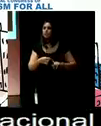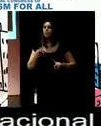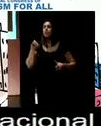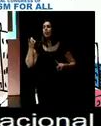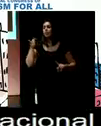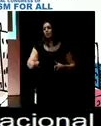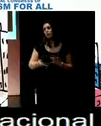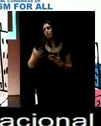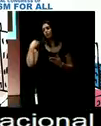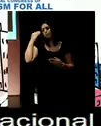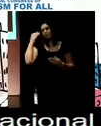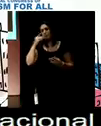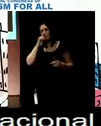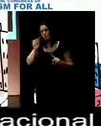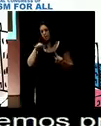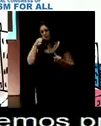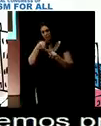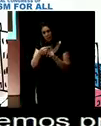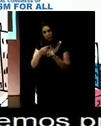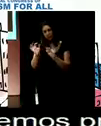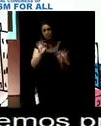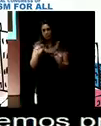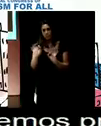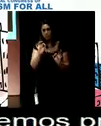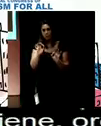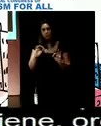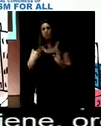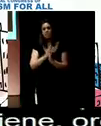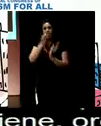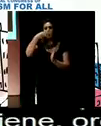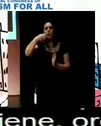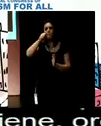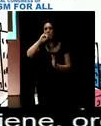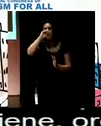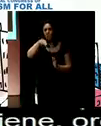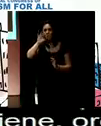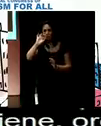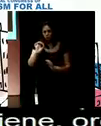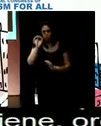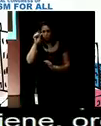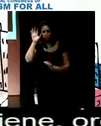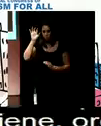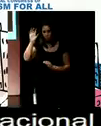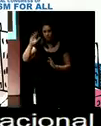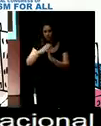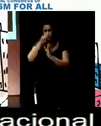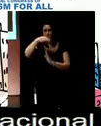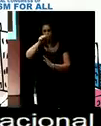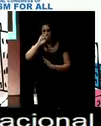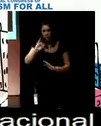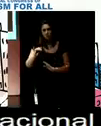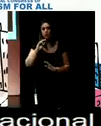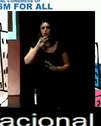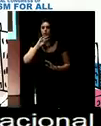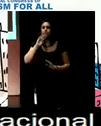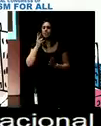we are going to organize an international congress next year in San Marino. This is an accessibility challenge